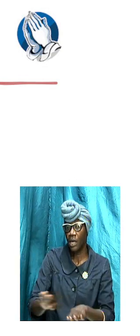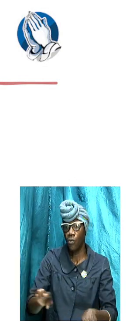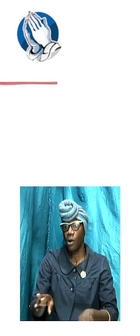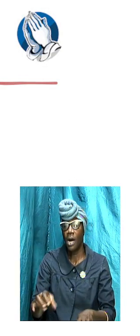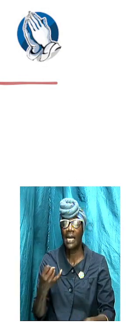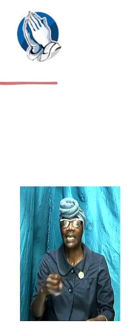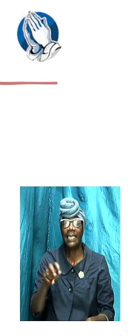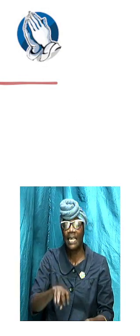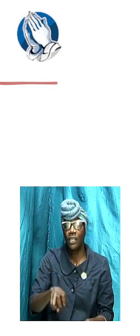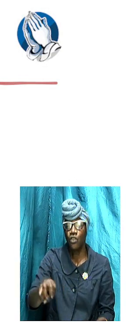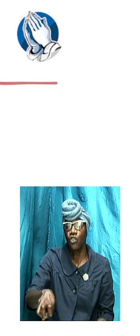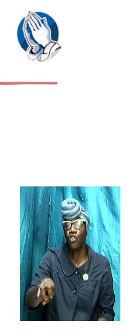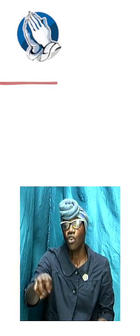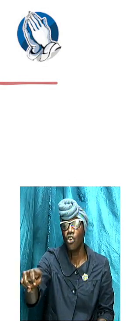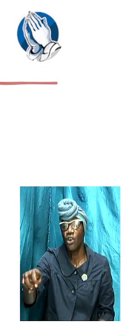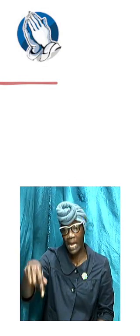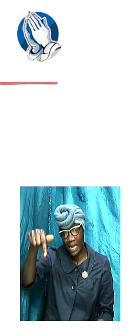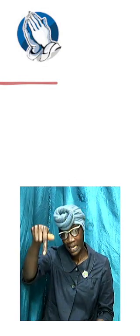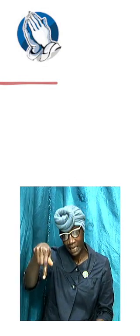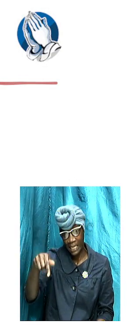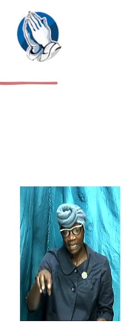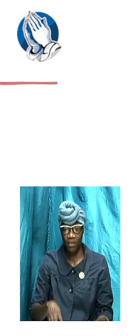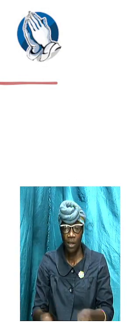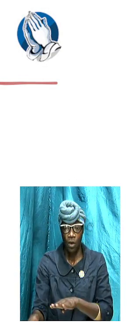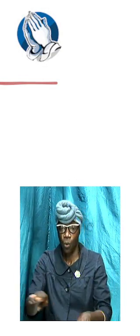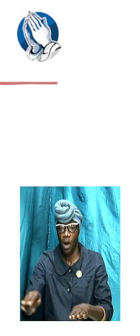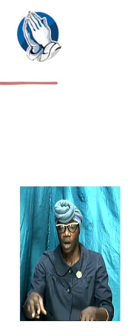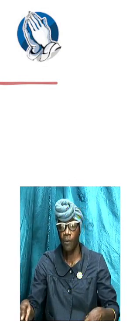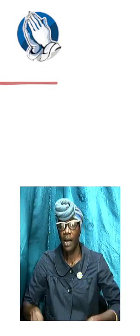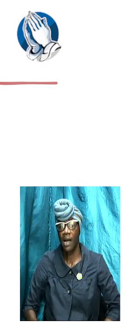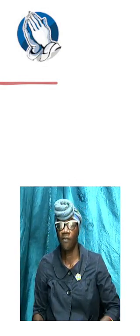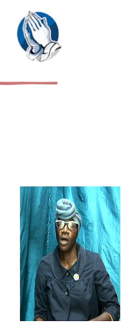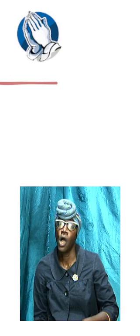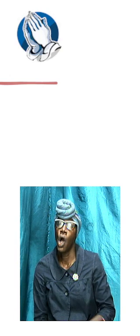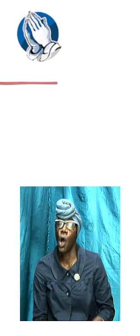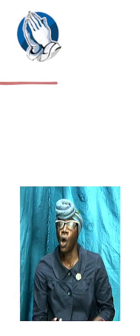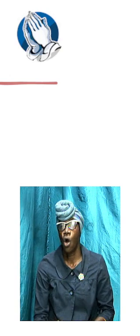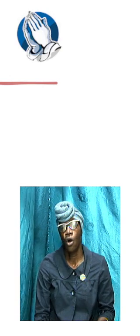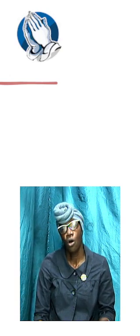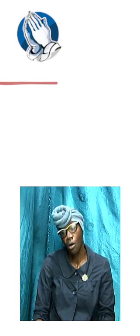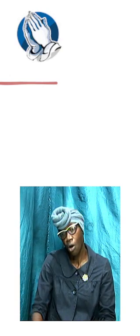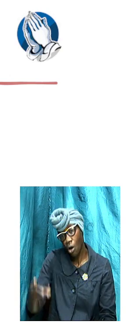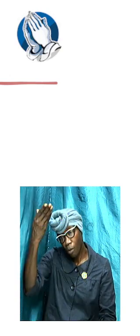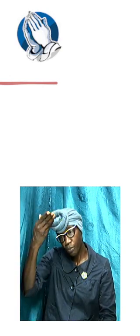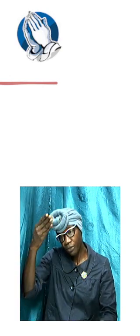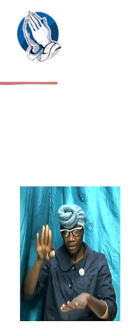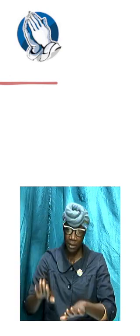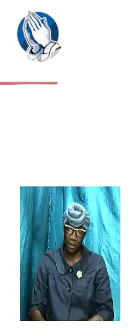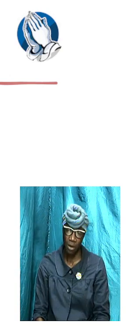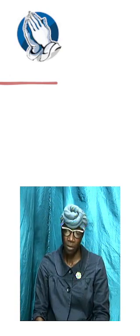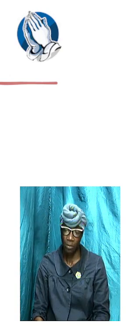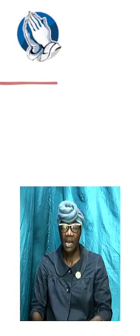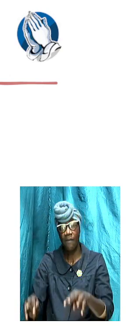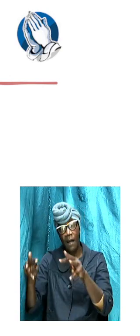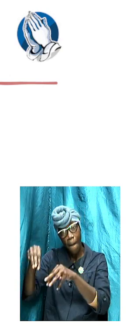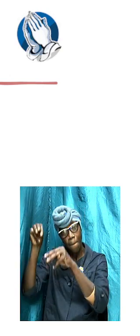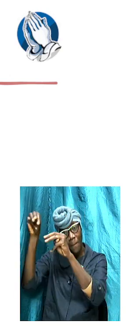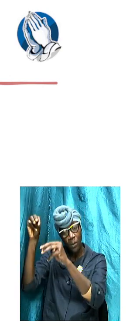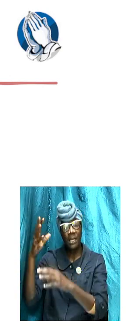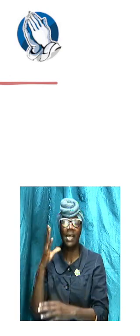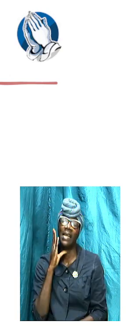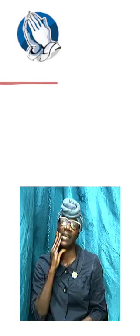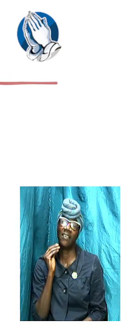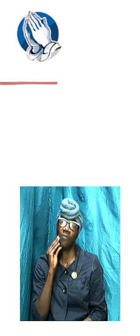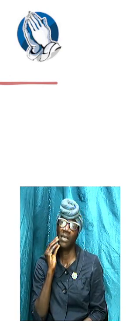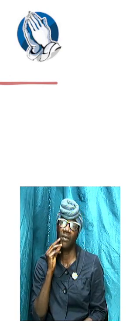praise God, that look here, in this walk, we're going to have ups and we're going to have downs. We say we're going to have mountaintop experiences, praise God, and we're going